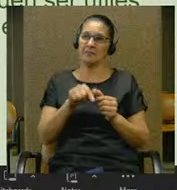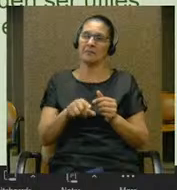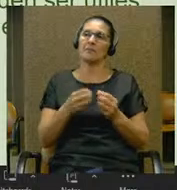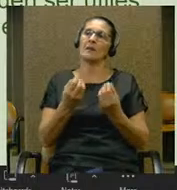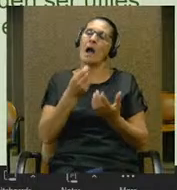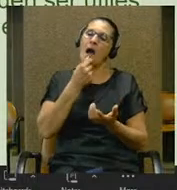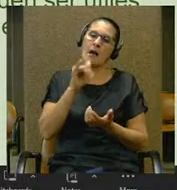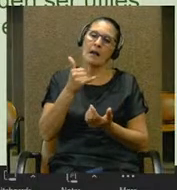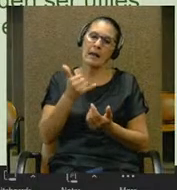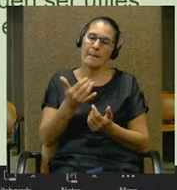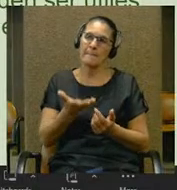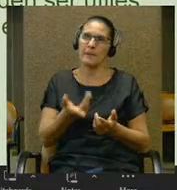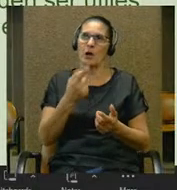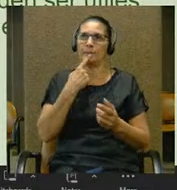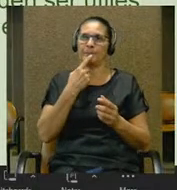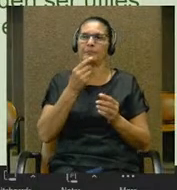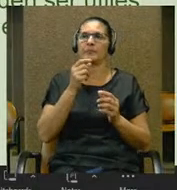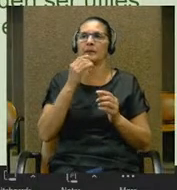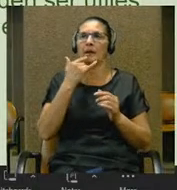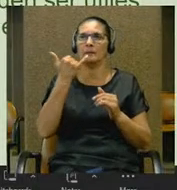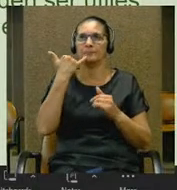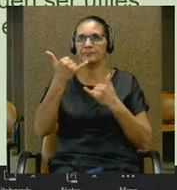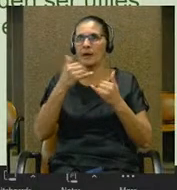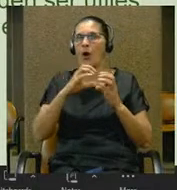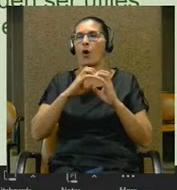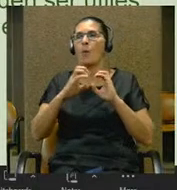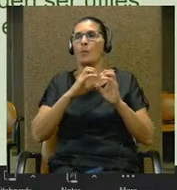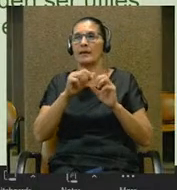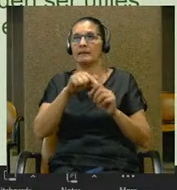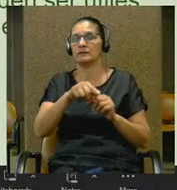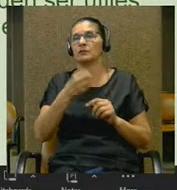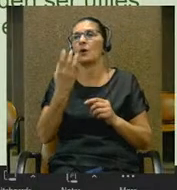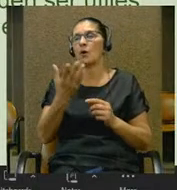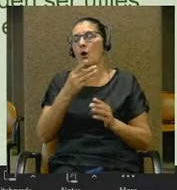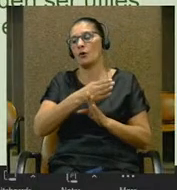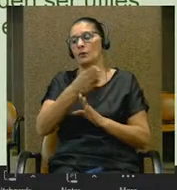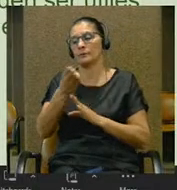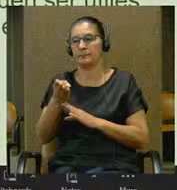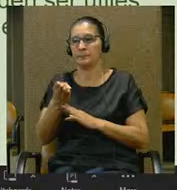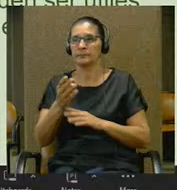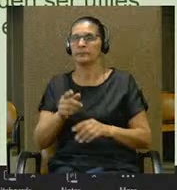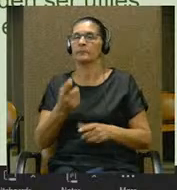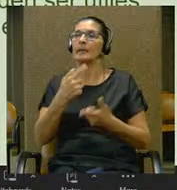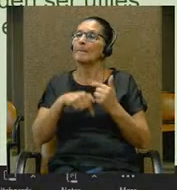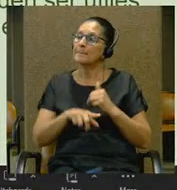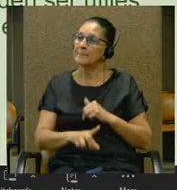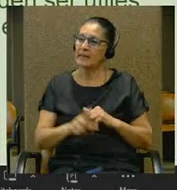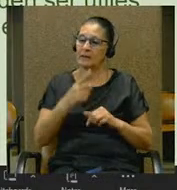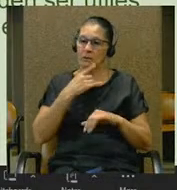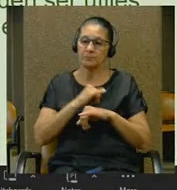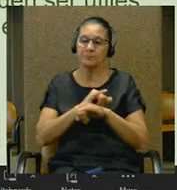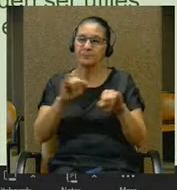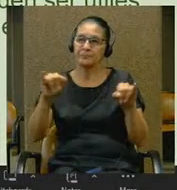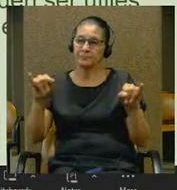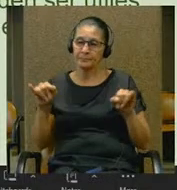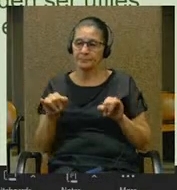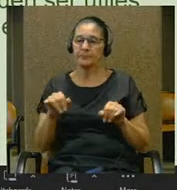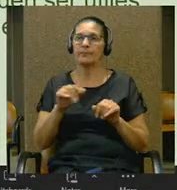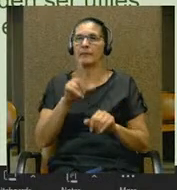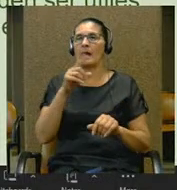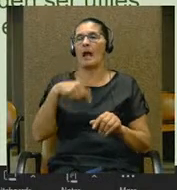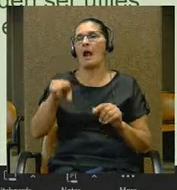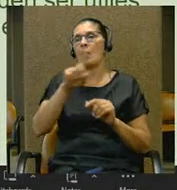Try to have communication means with the with the drug dealers,